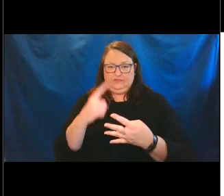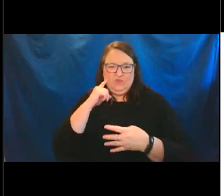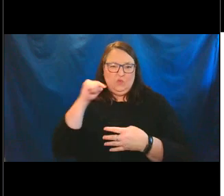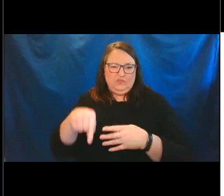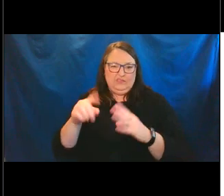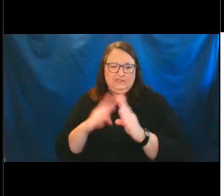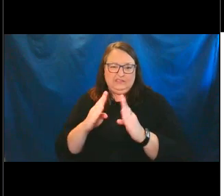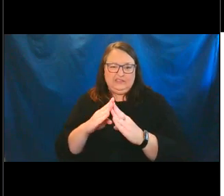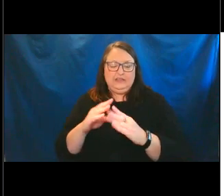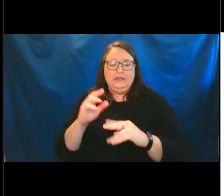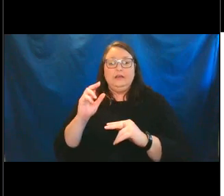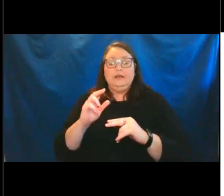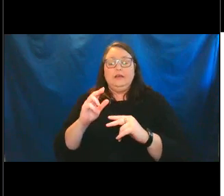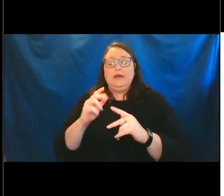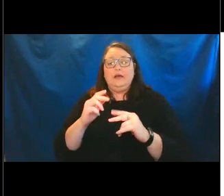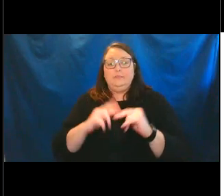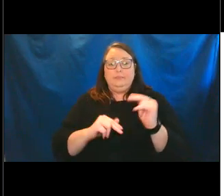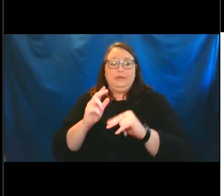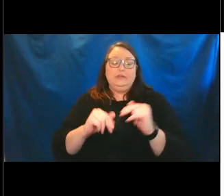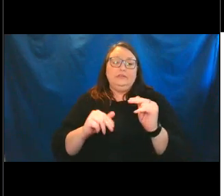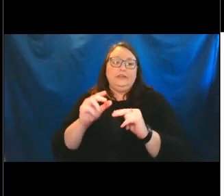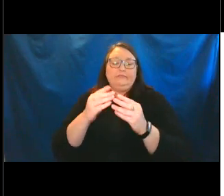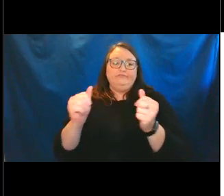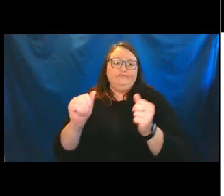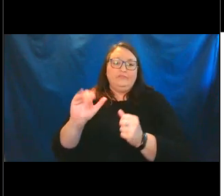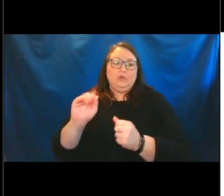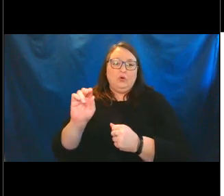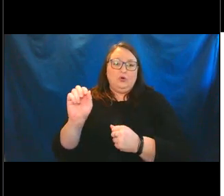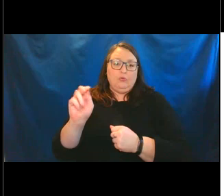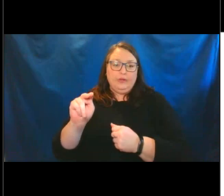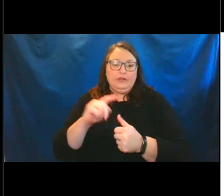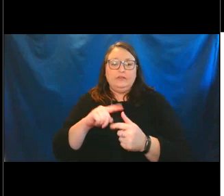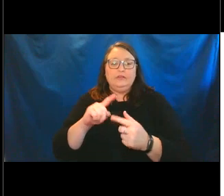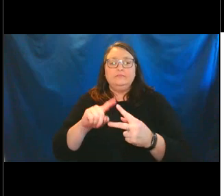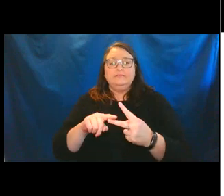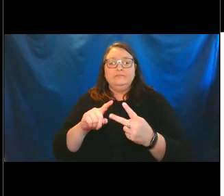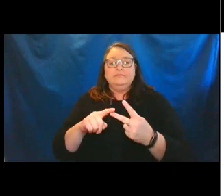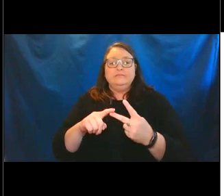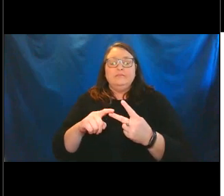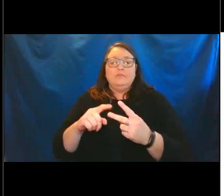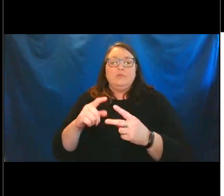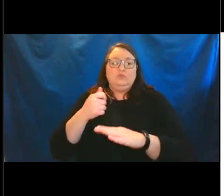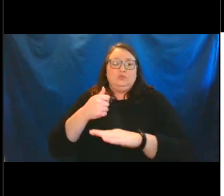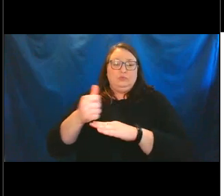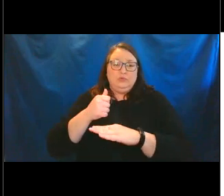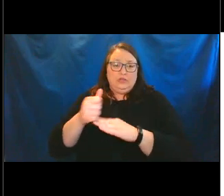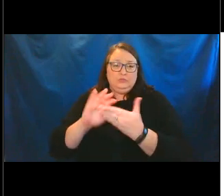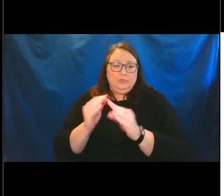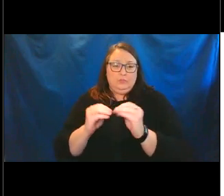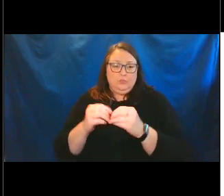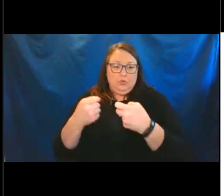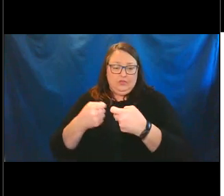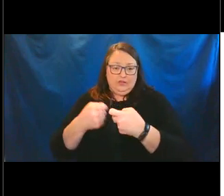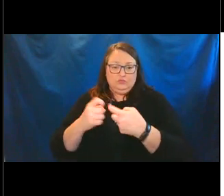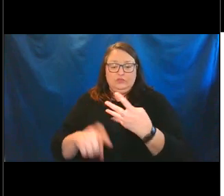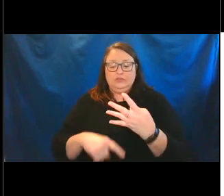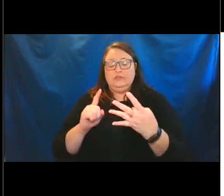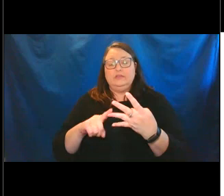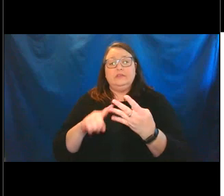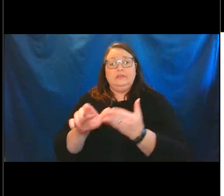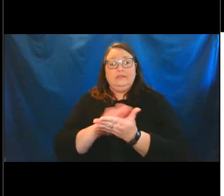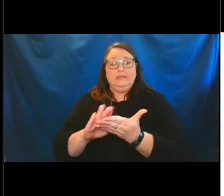building decarbonization, transportation electrification, clean energy, and as we've talked about, resilience and nature-based solutions. And again, while